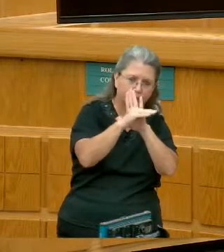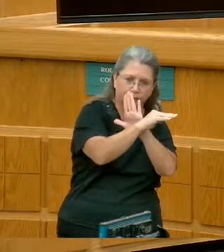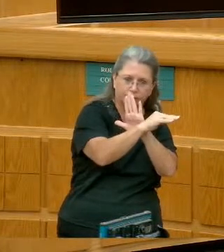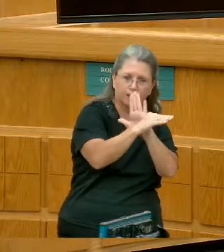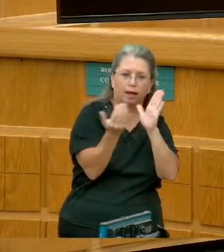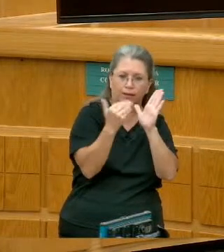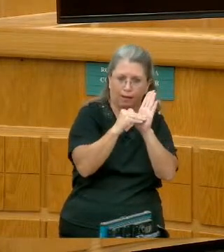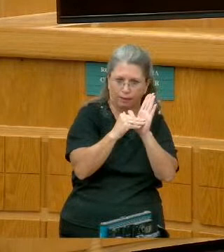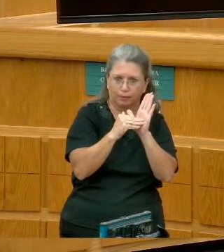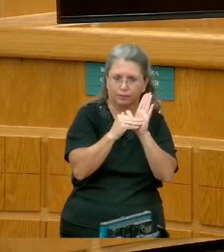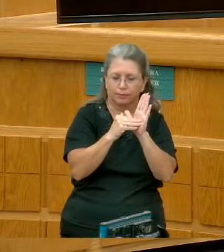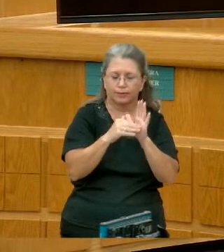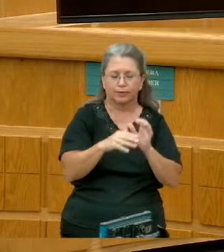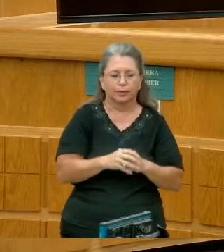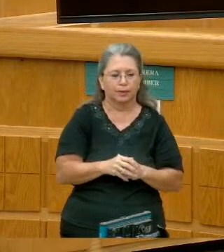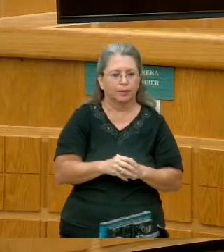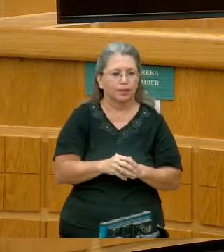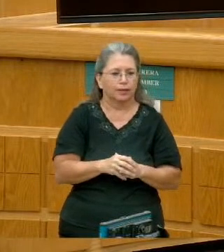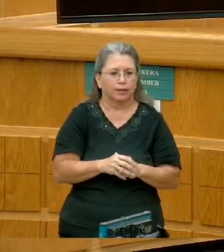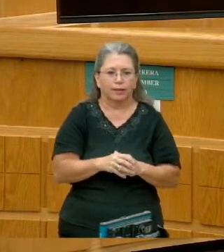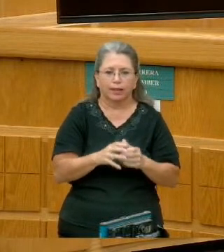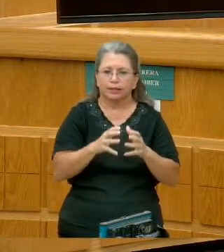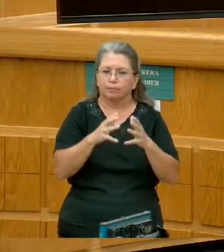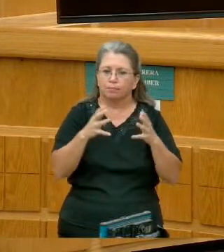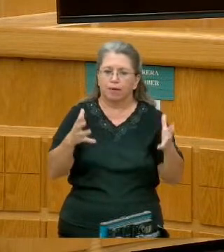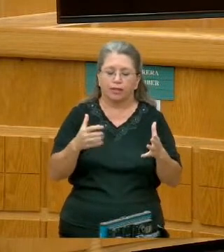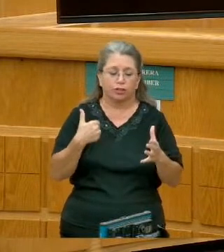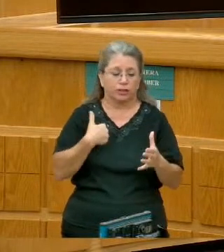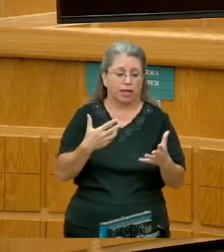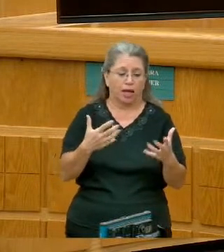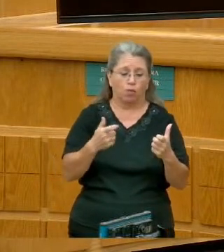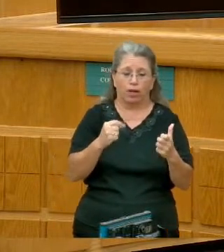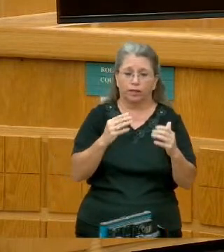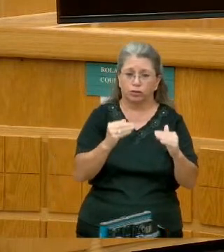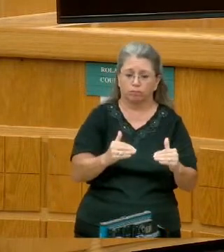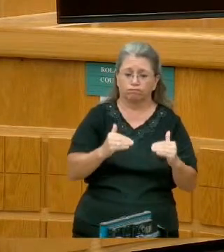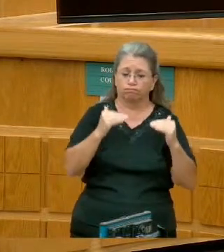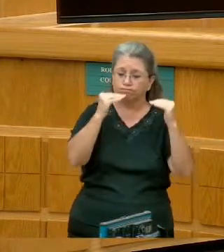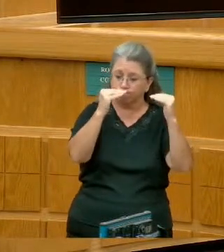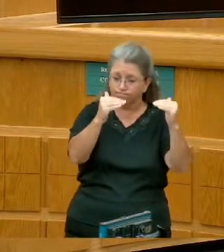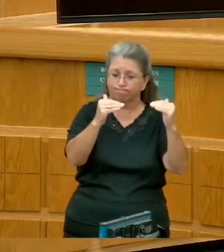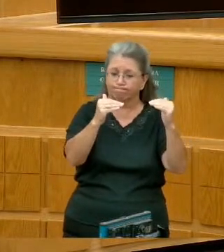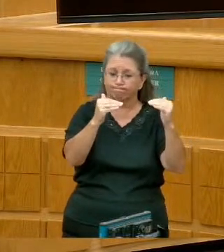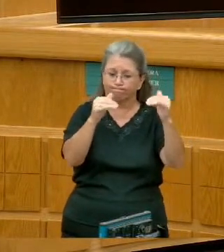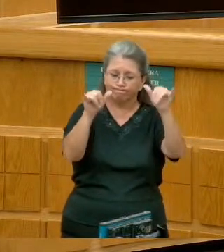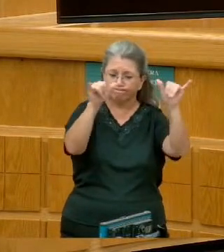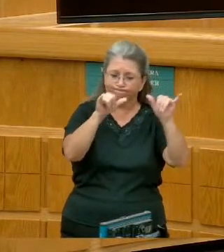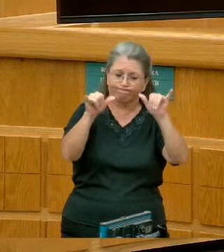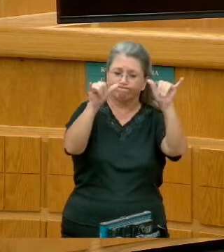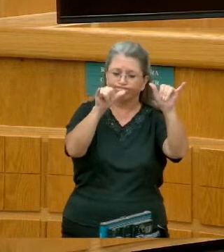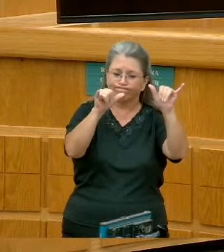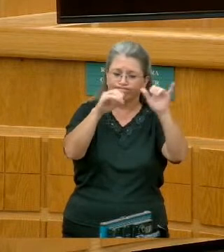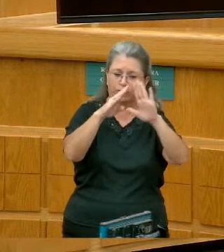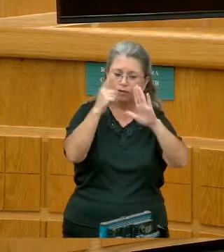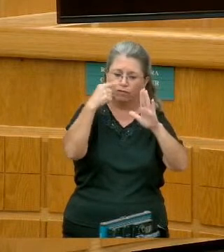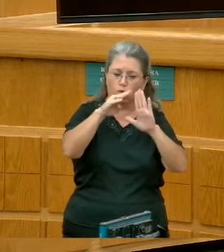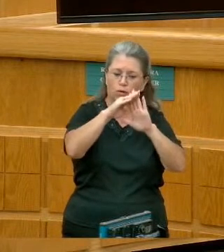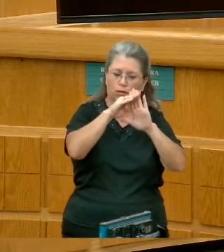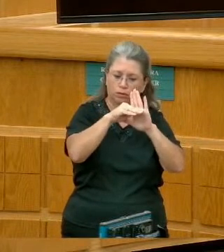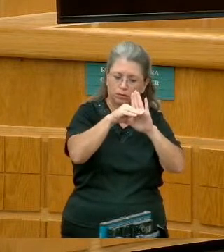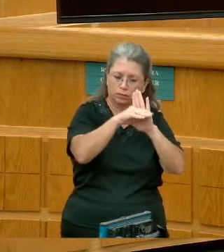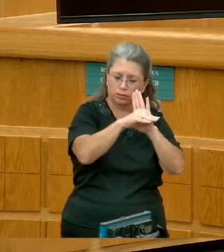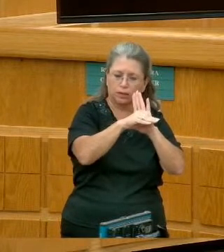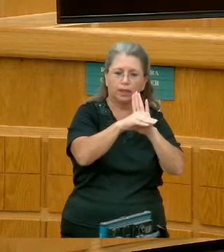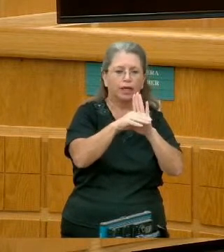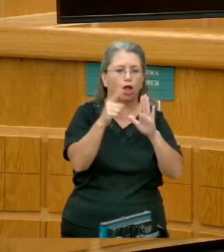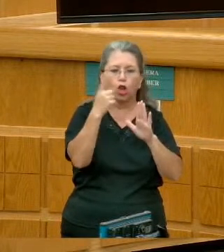Unfortunately, as much as I want to raise the bar, looks like we're heading straight up. But as we work to raise the bar